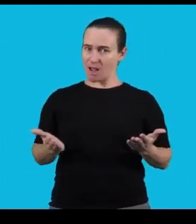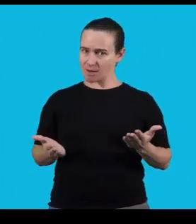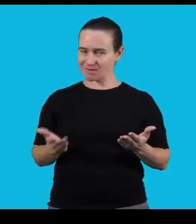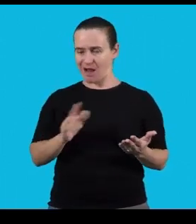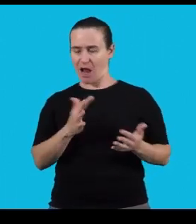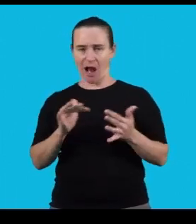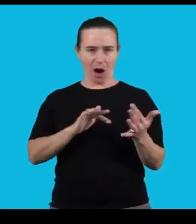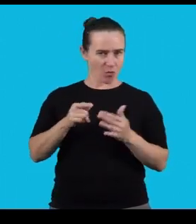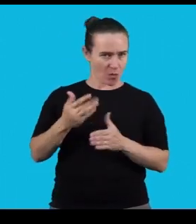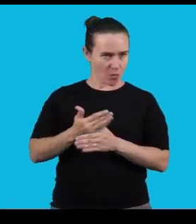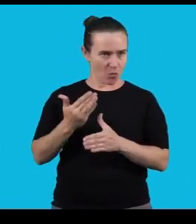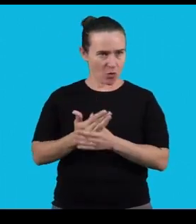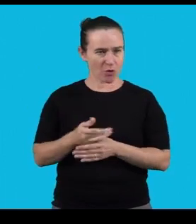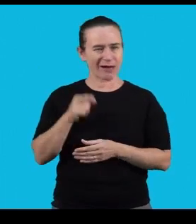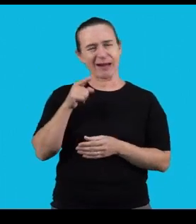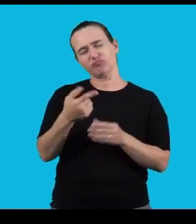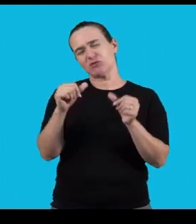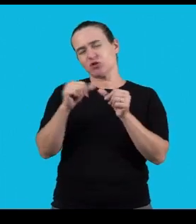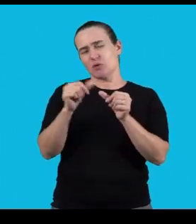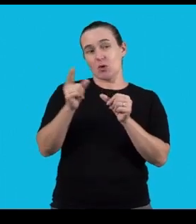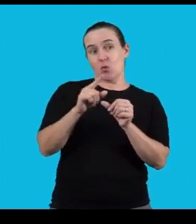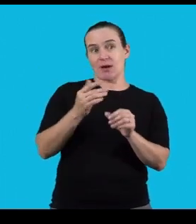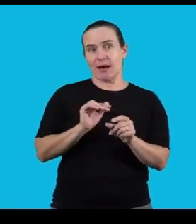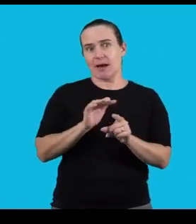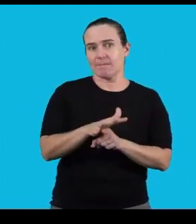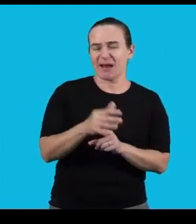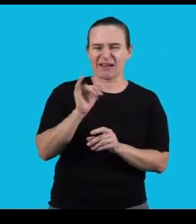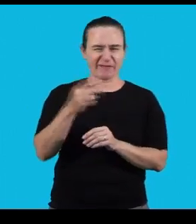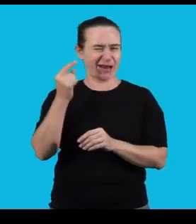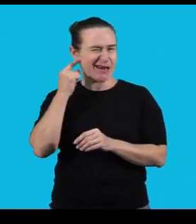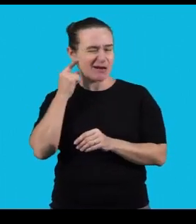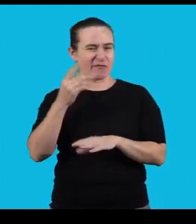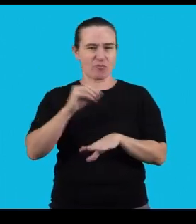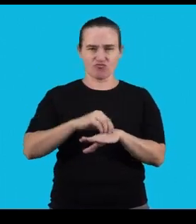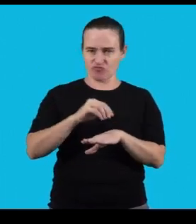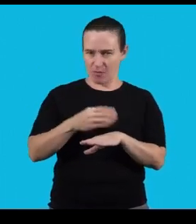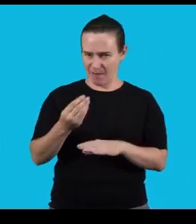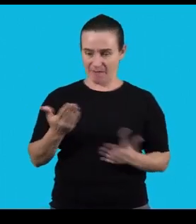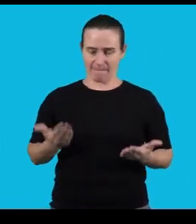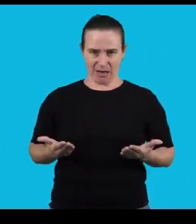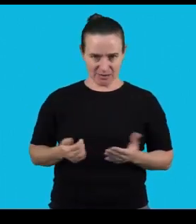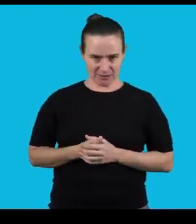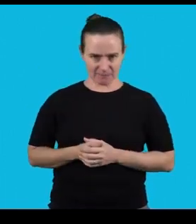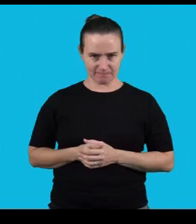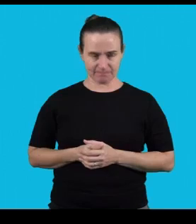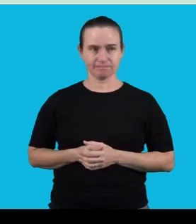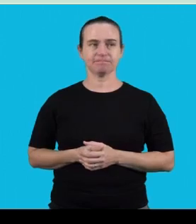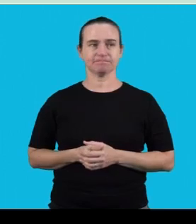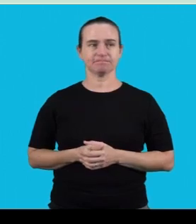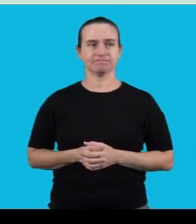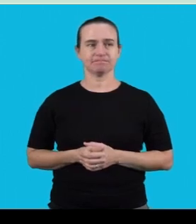in balance and how they work, predicting the effects of ear defects on hearing and